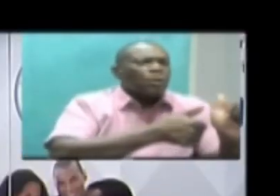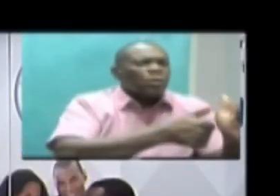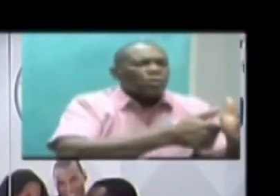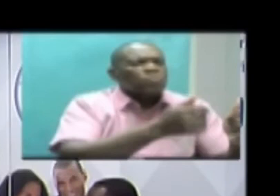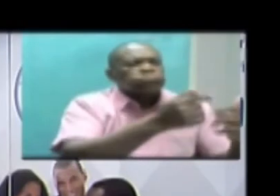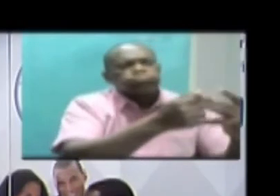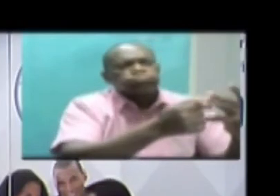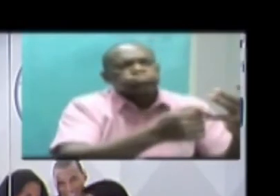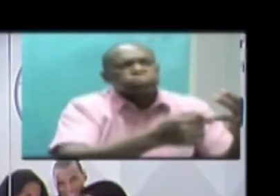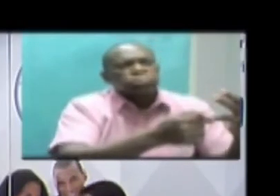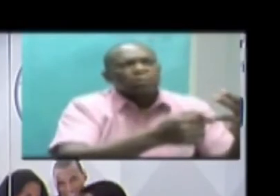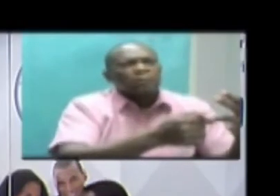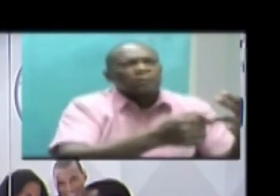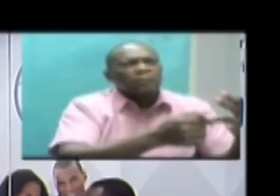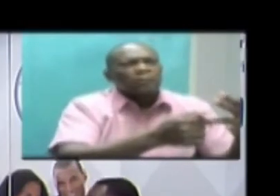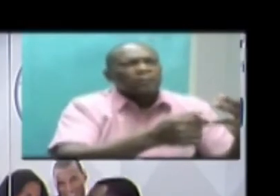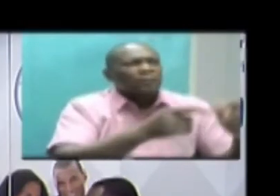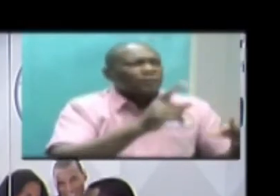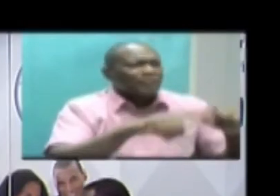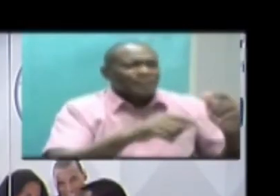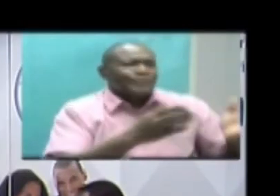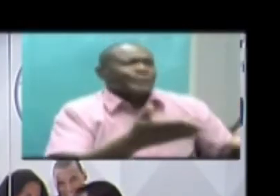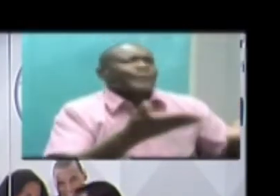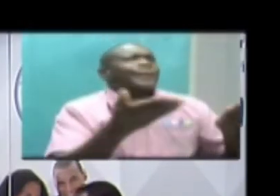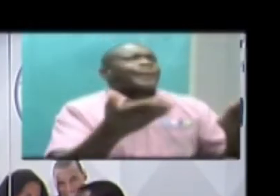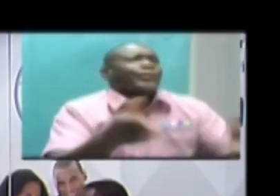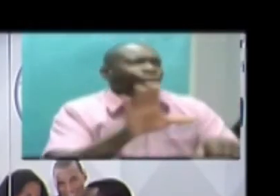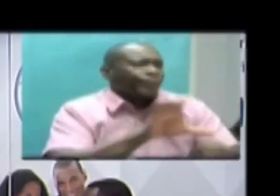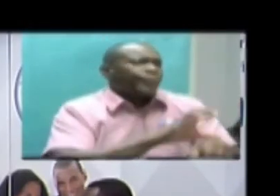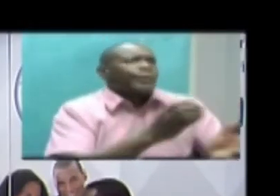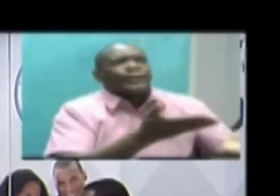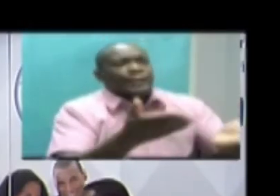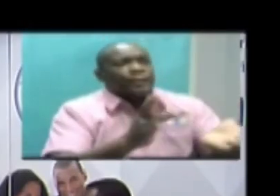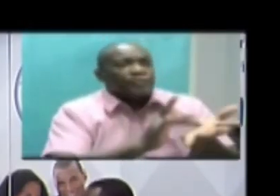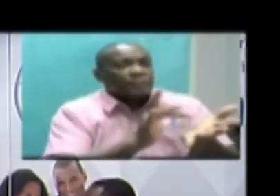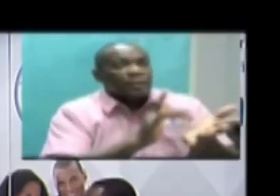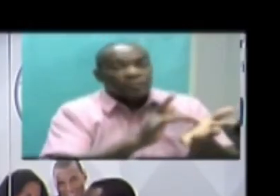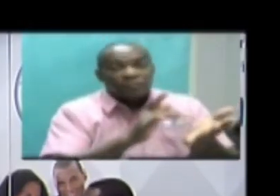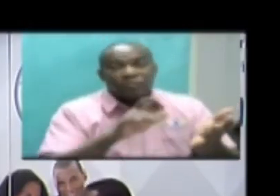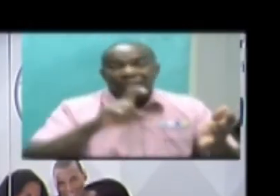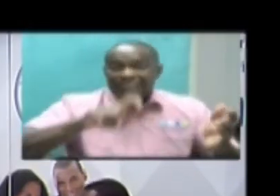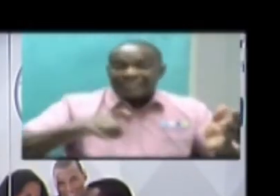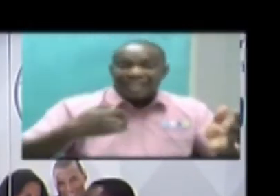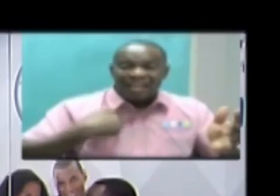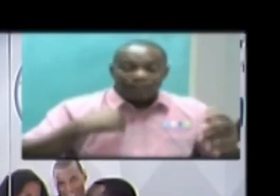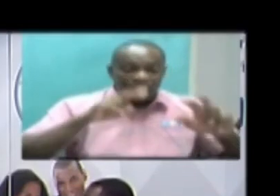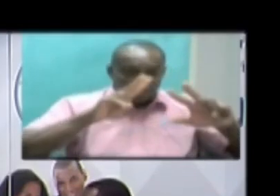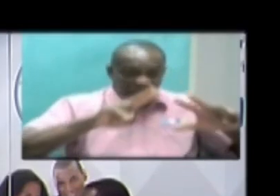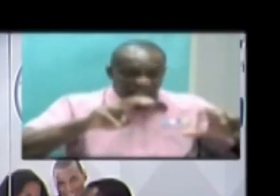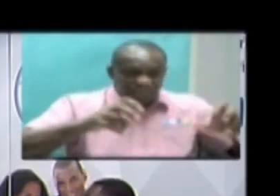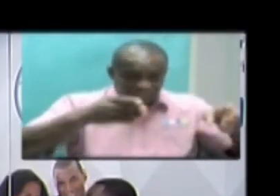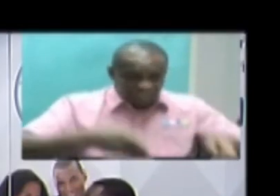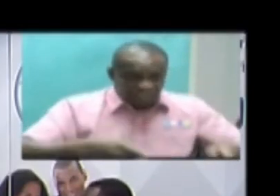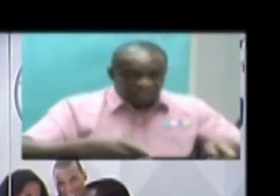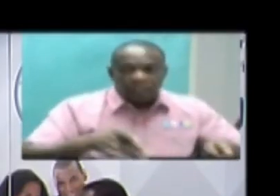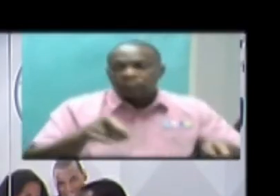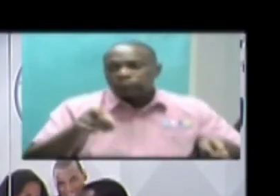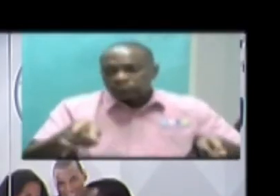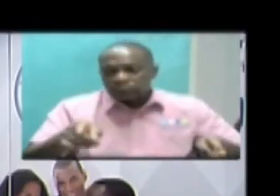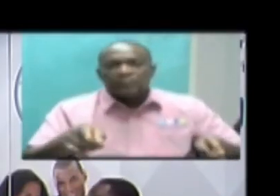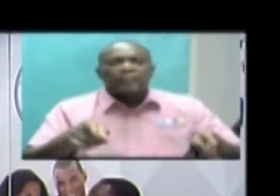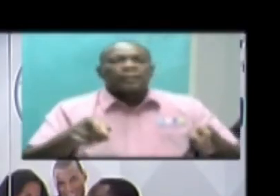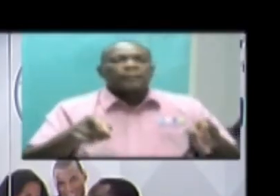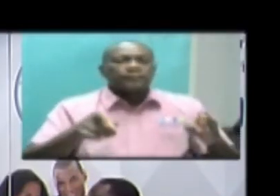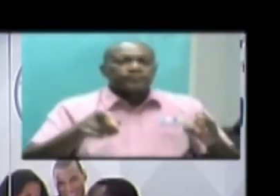No. We have to have an investigator. Mm-hmm. The investigator now will apply the situations as it relates to warrants. The correspondence will bring the